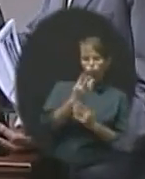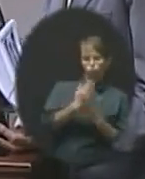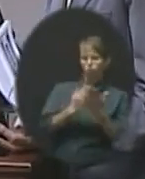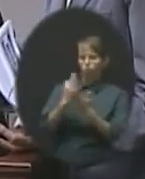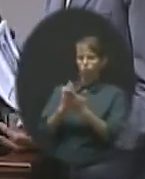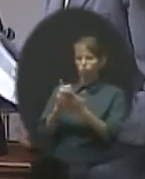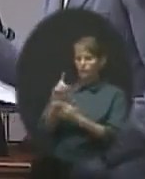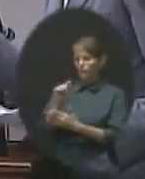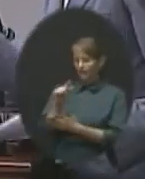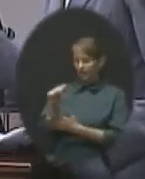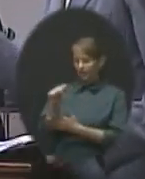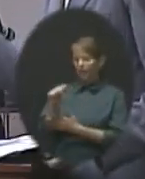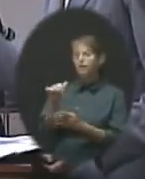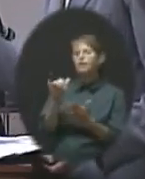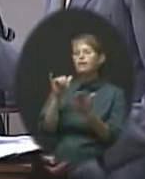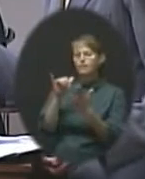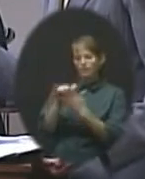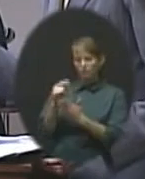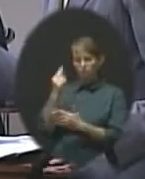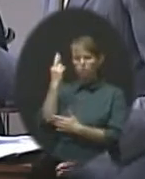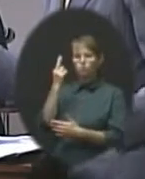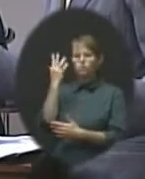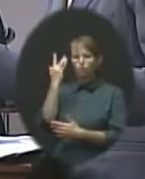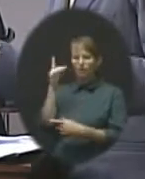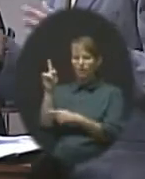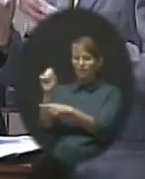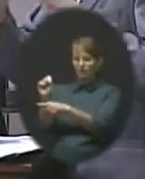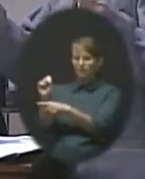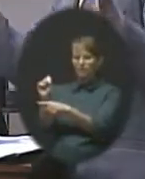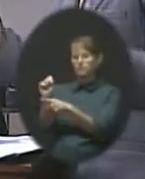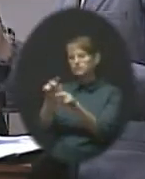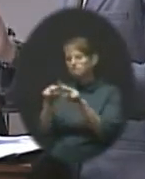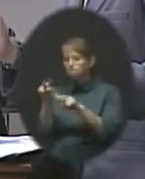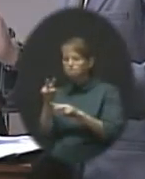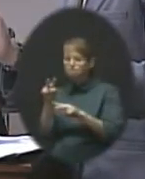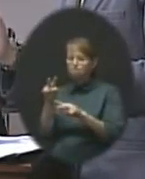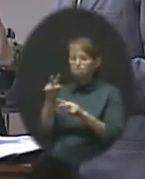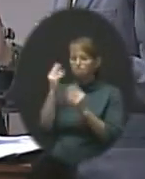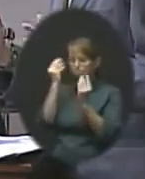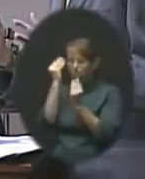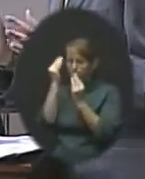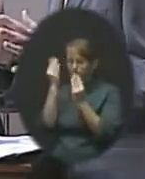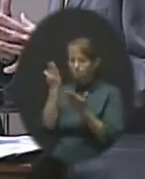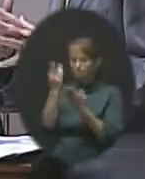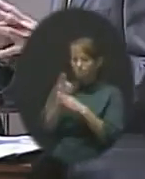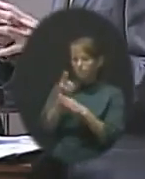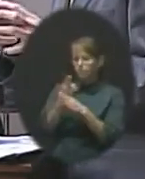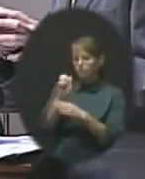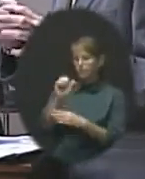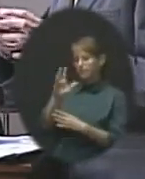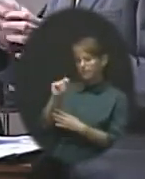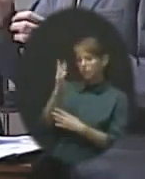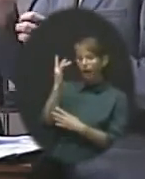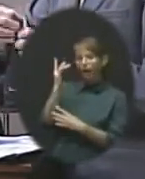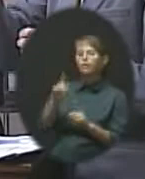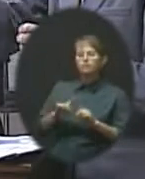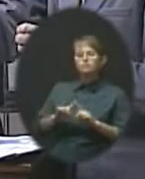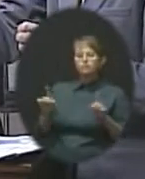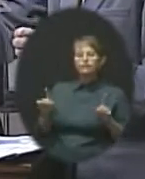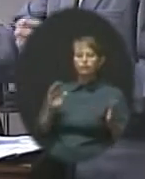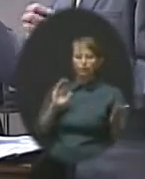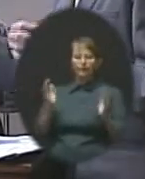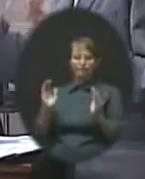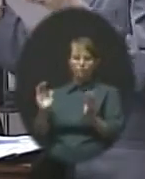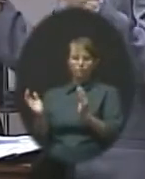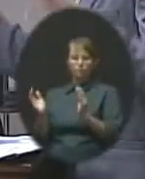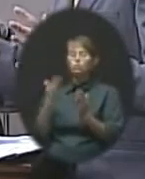And I think that's one of the reasons the state is looking even at ACT, gives a different comparison. So I think it's really good to remember there